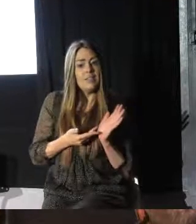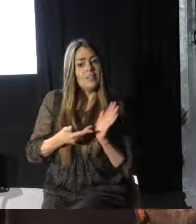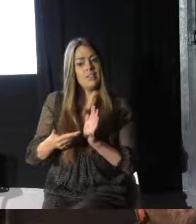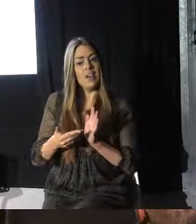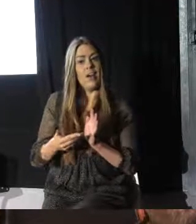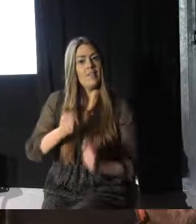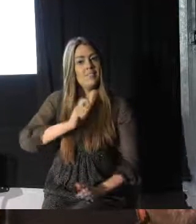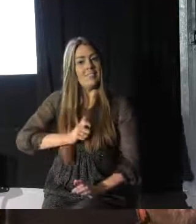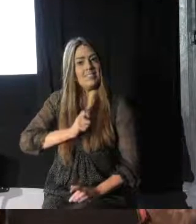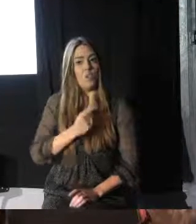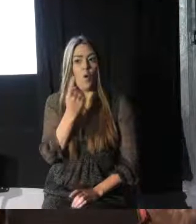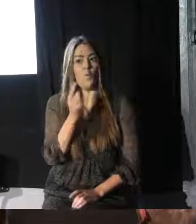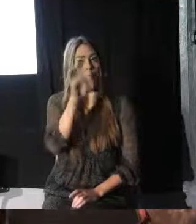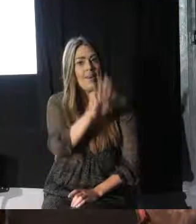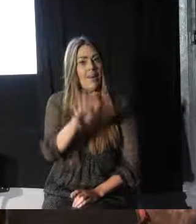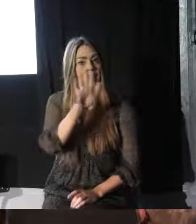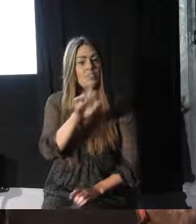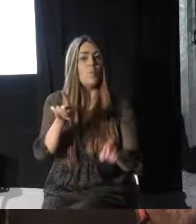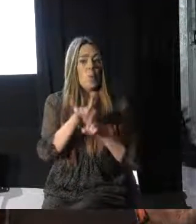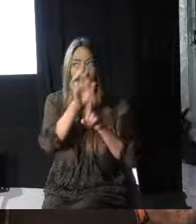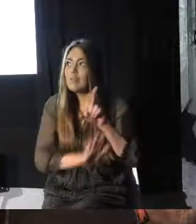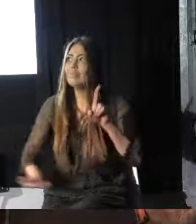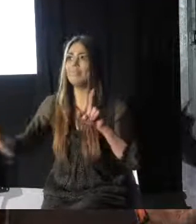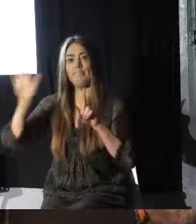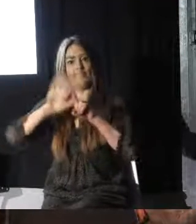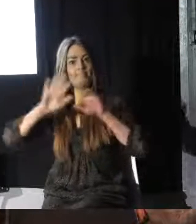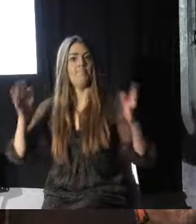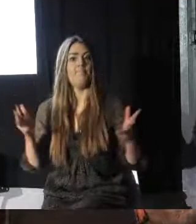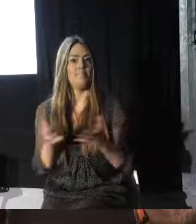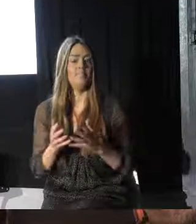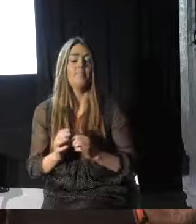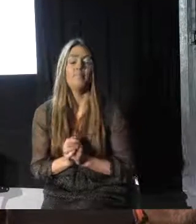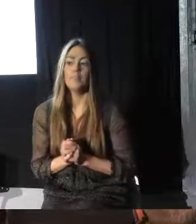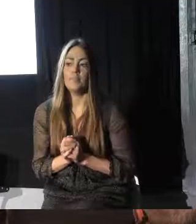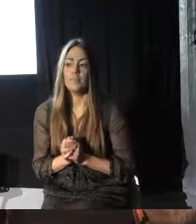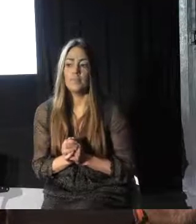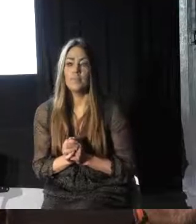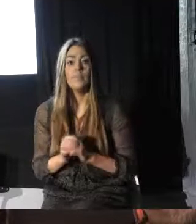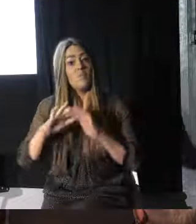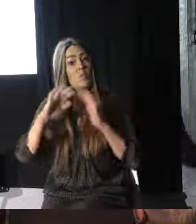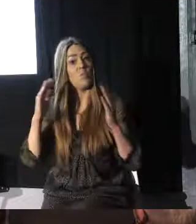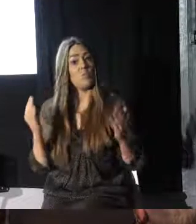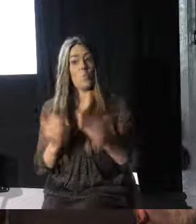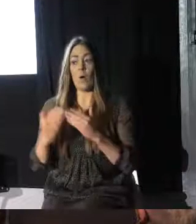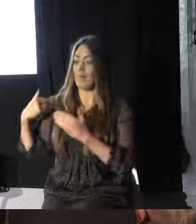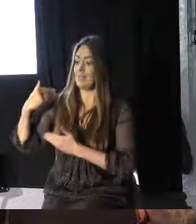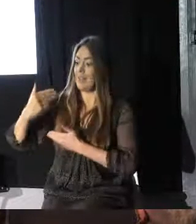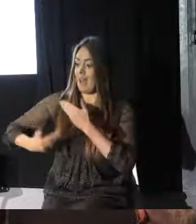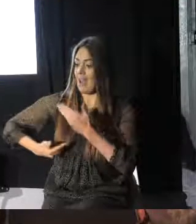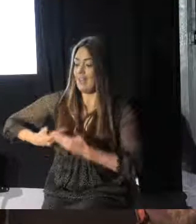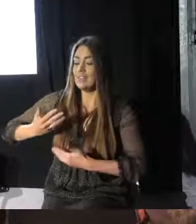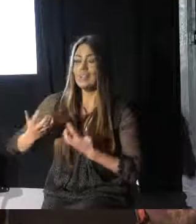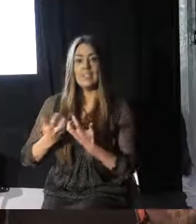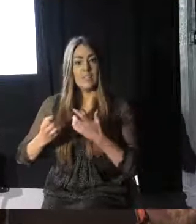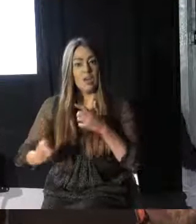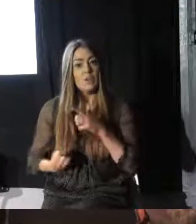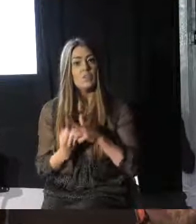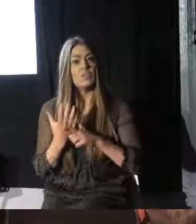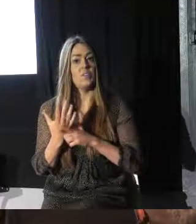one nation, but the people of every nation. That notion of world heritage, as it developed